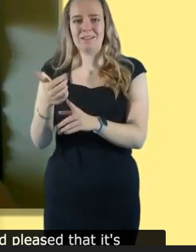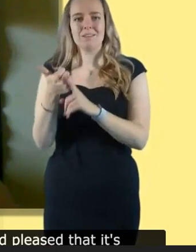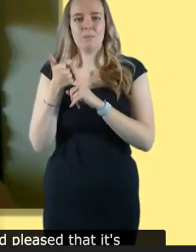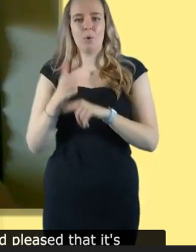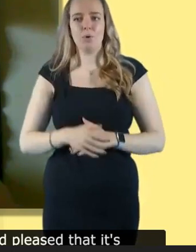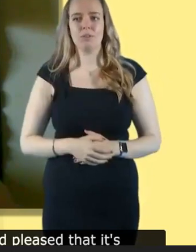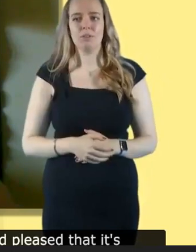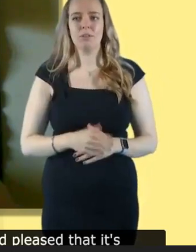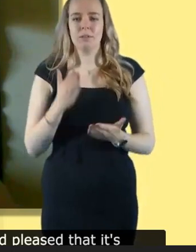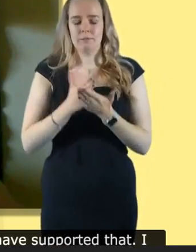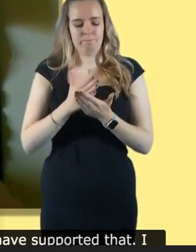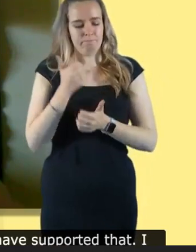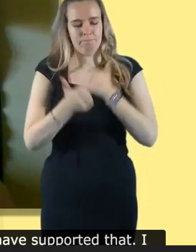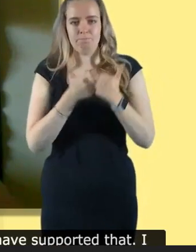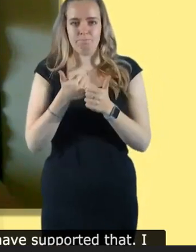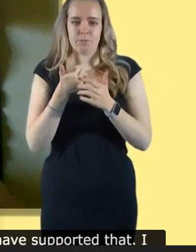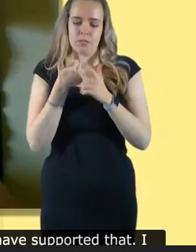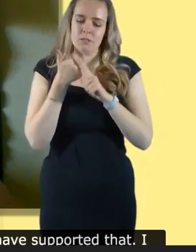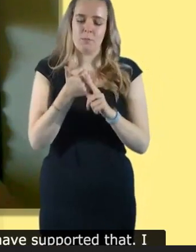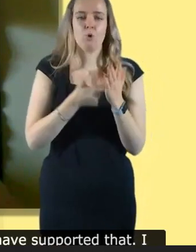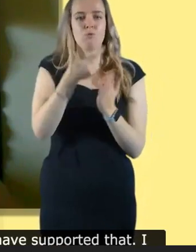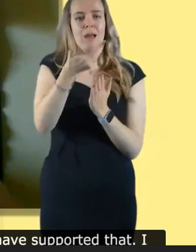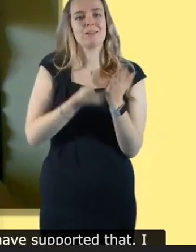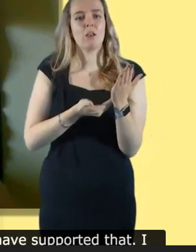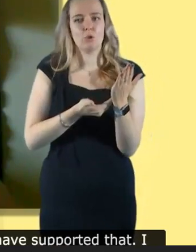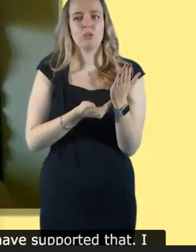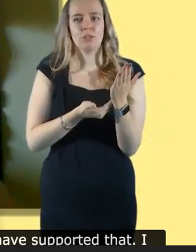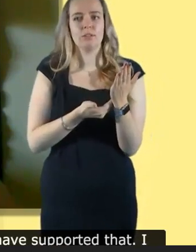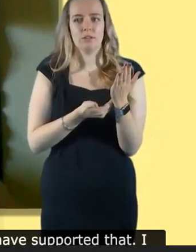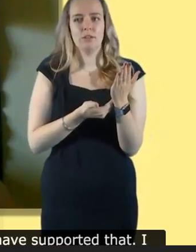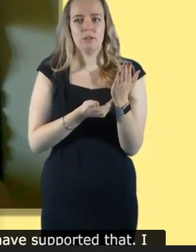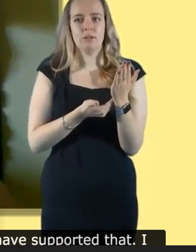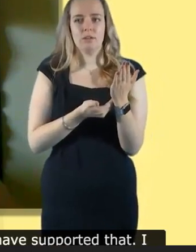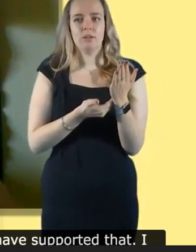commend this resolution to the House and have a good rest of conference.